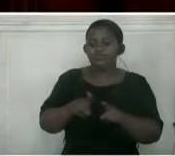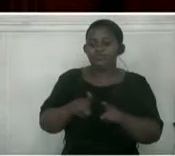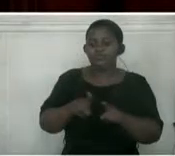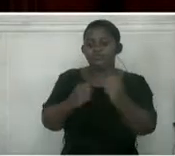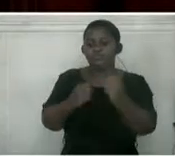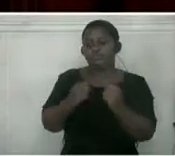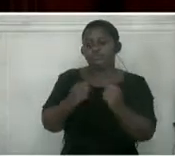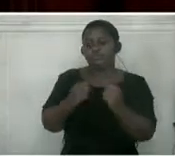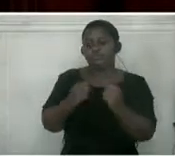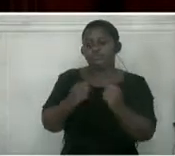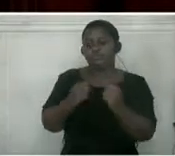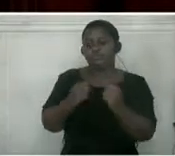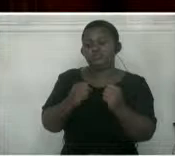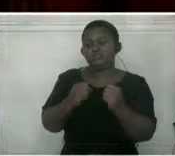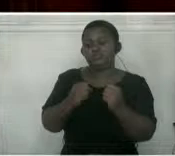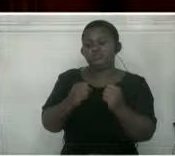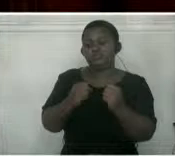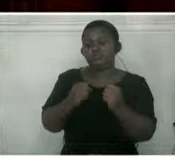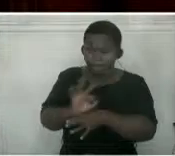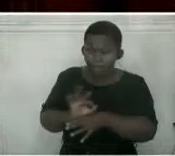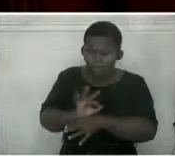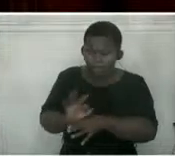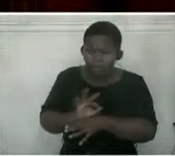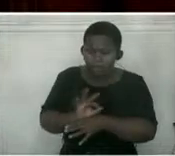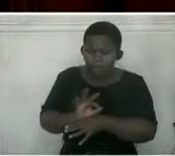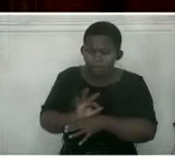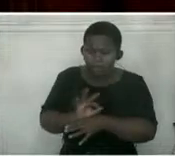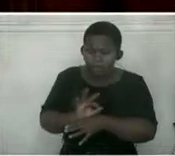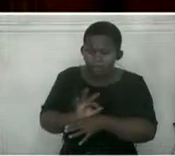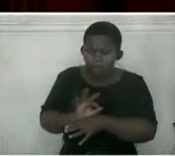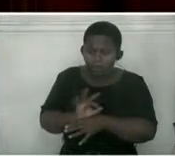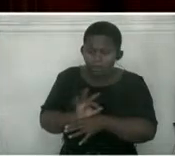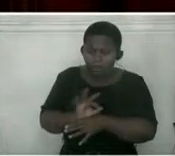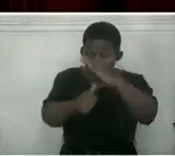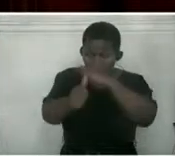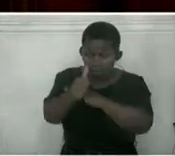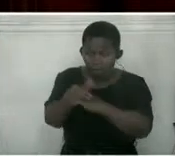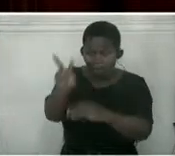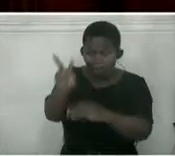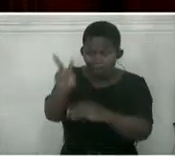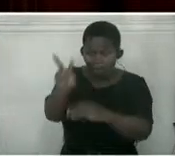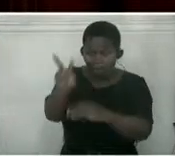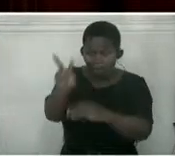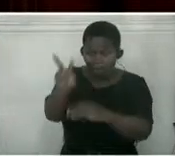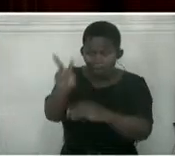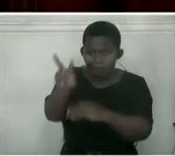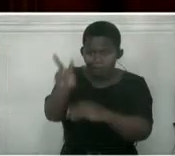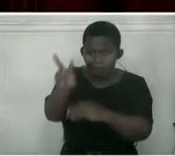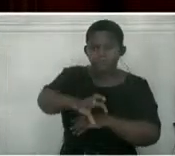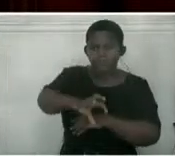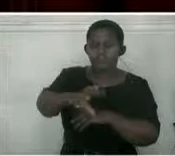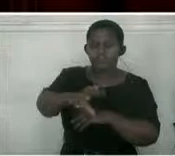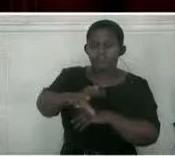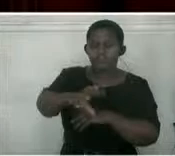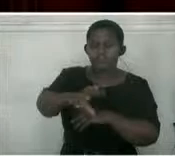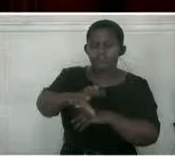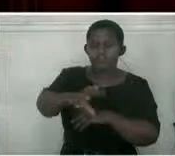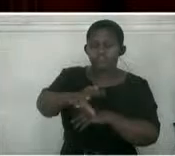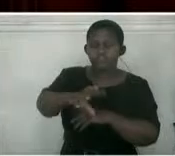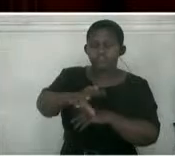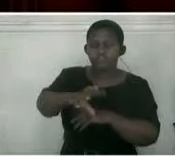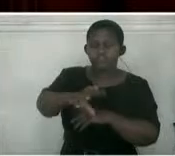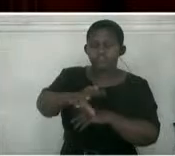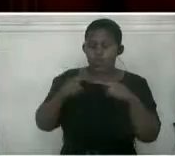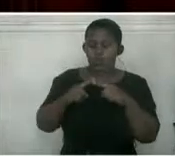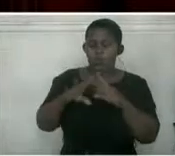an audit improvement plan was implemented under the supervision of the provincial treasurer. We have